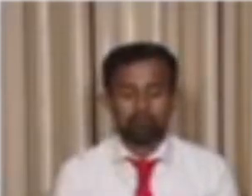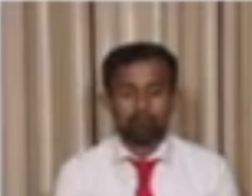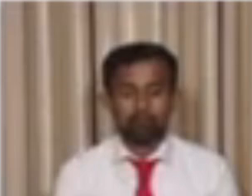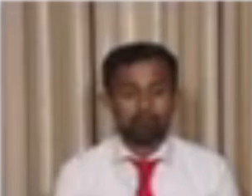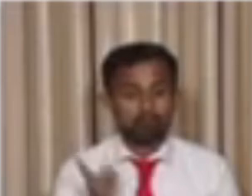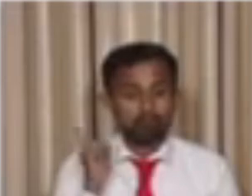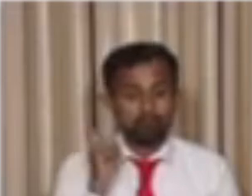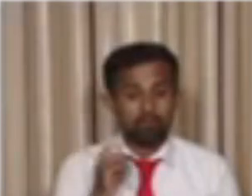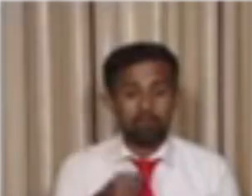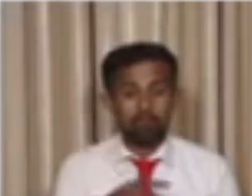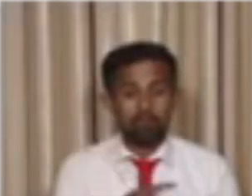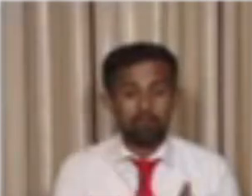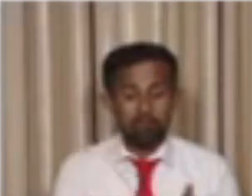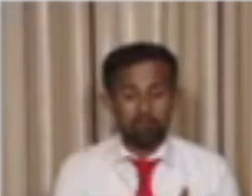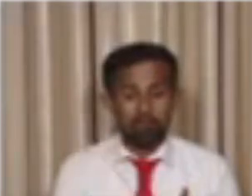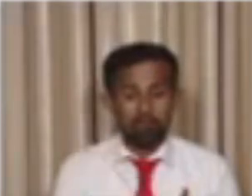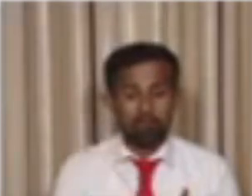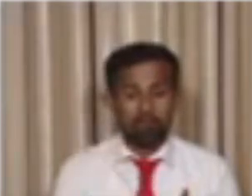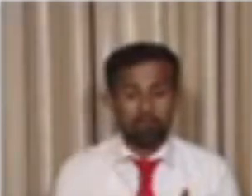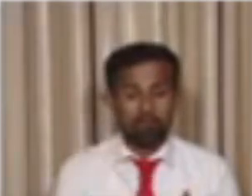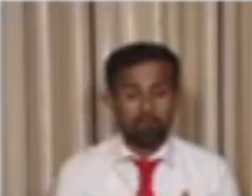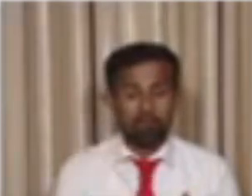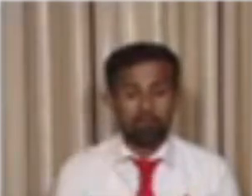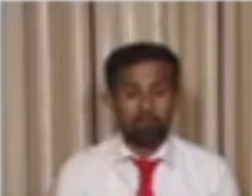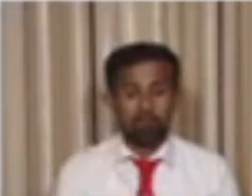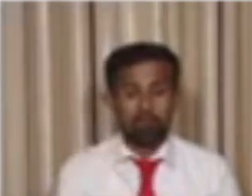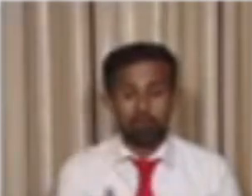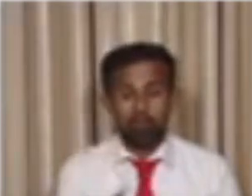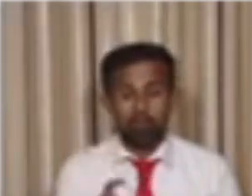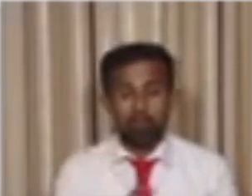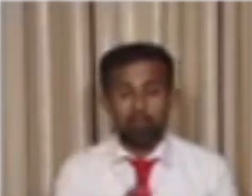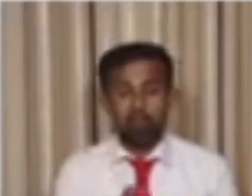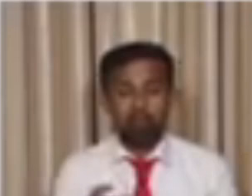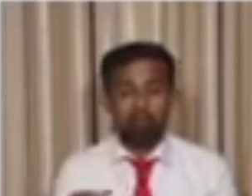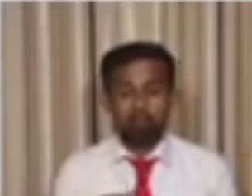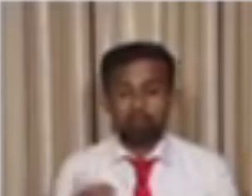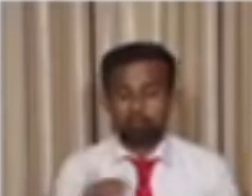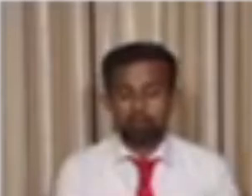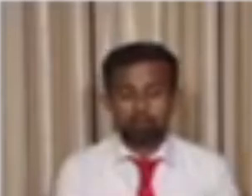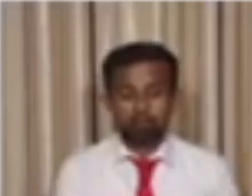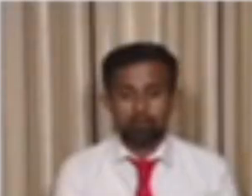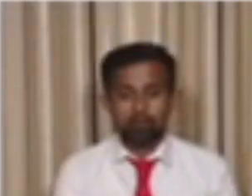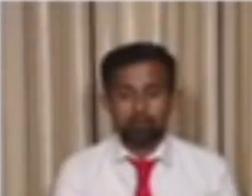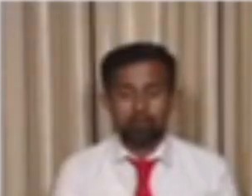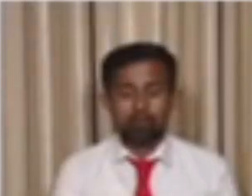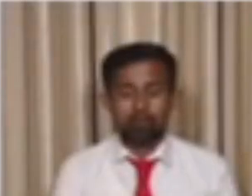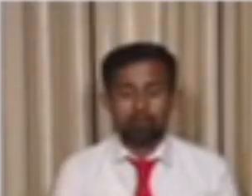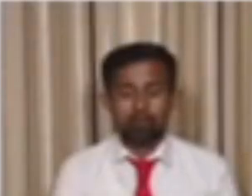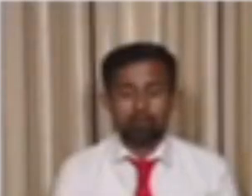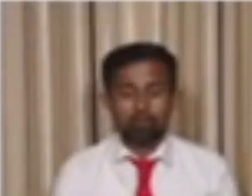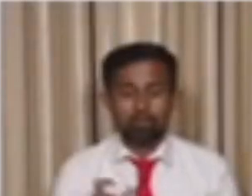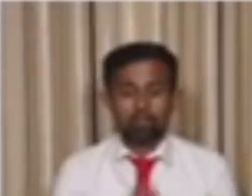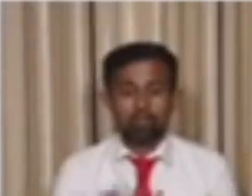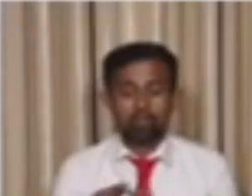And the upcountry Tamil leaders and Mr. Thillaivanagam insisted that it